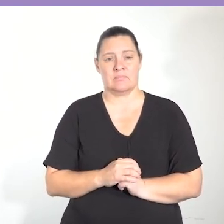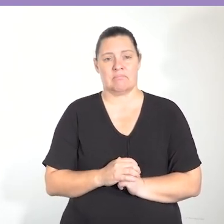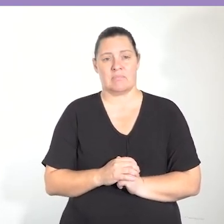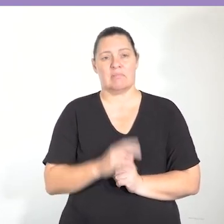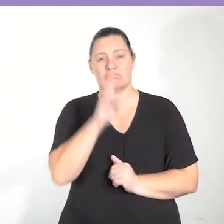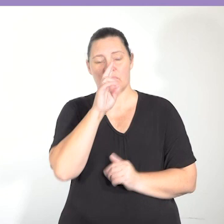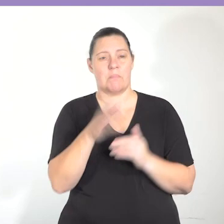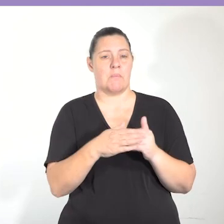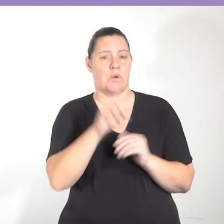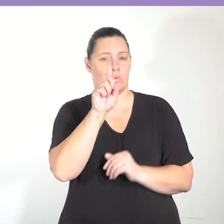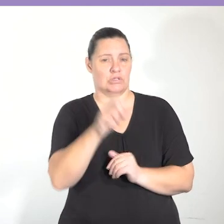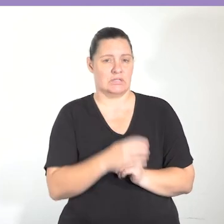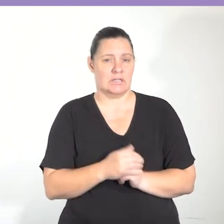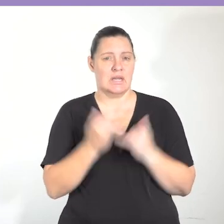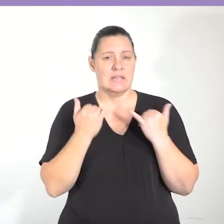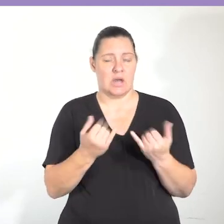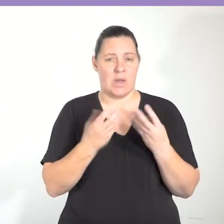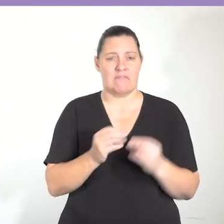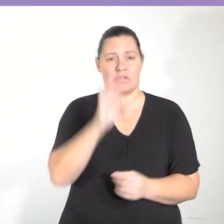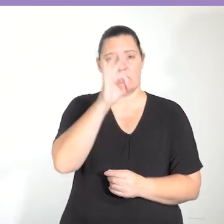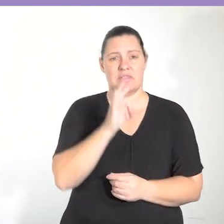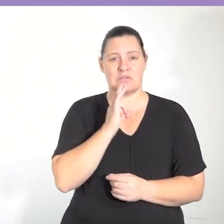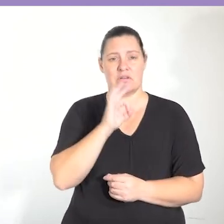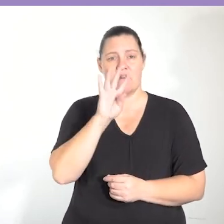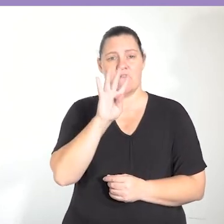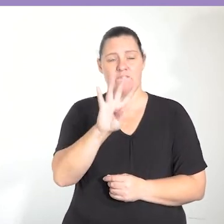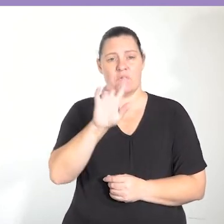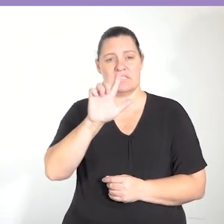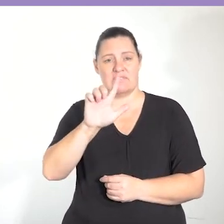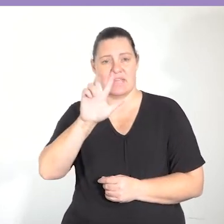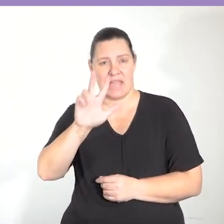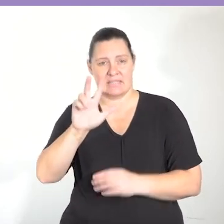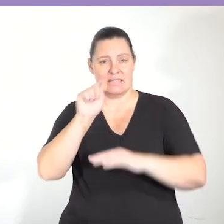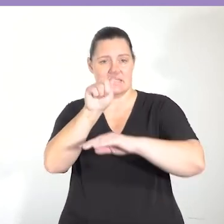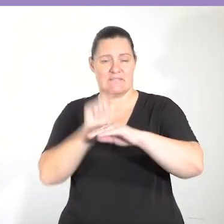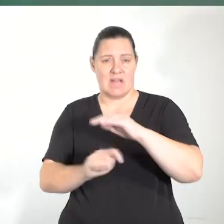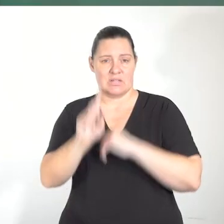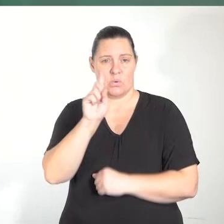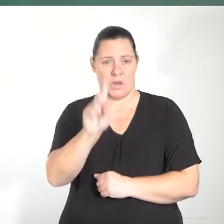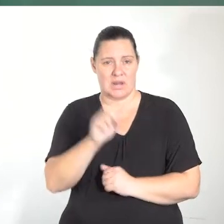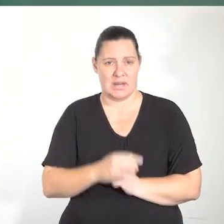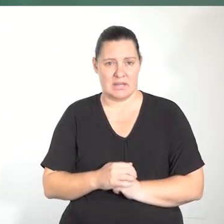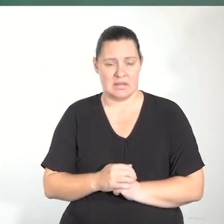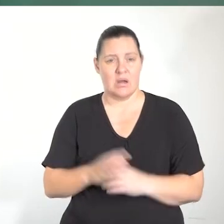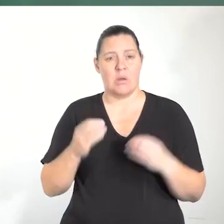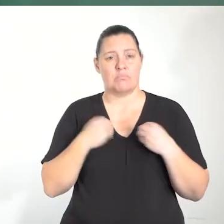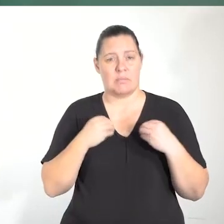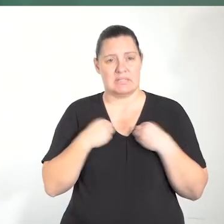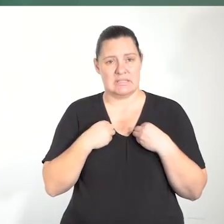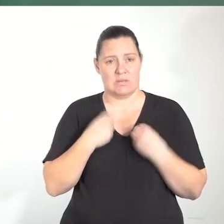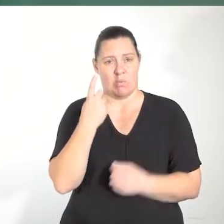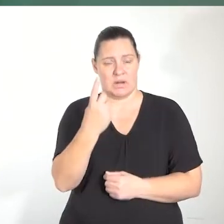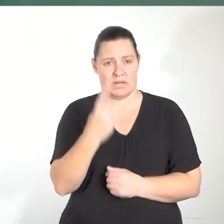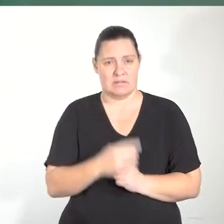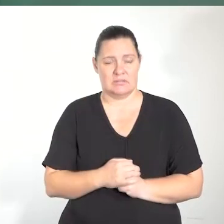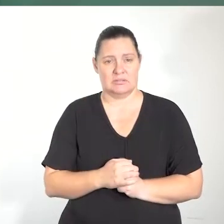more questions. So now we have 3,478 divided by 1. If you remember, the properties of 1